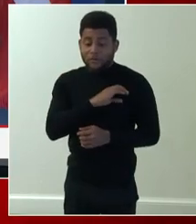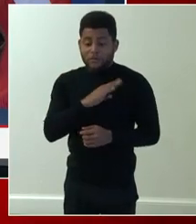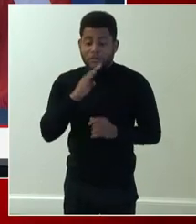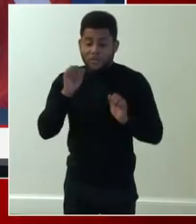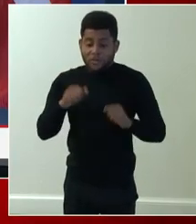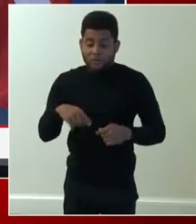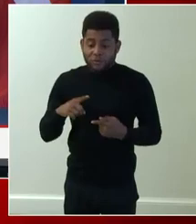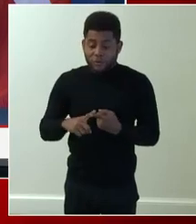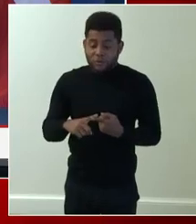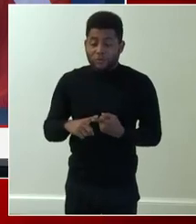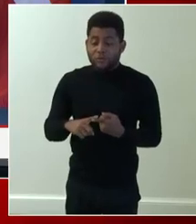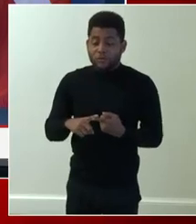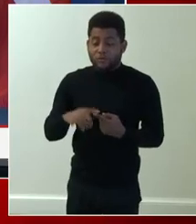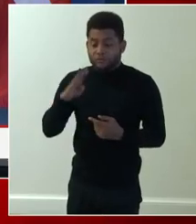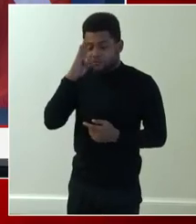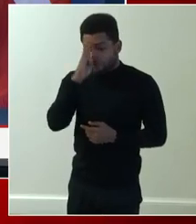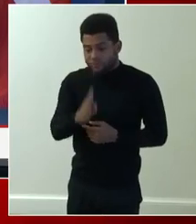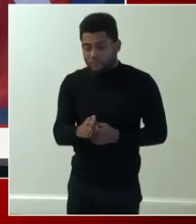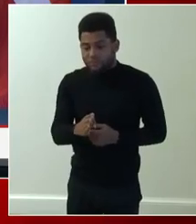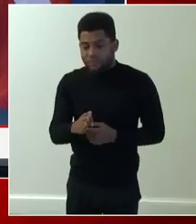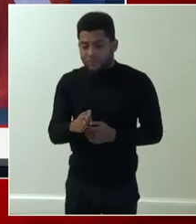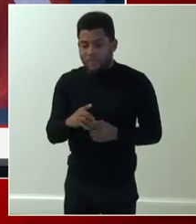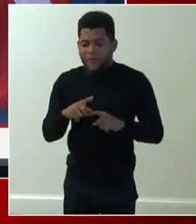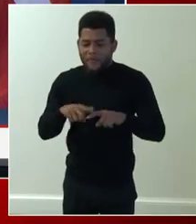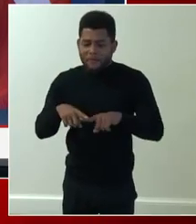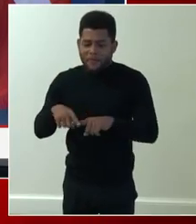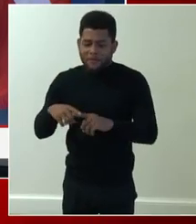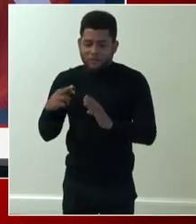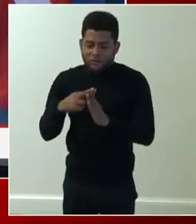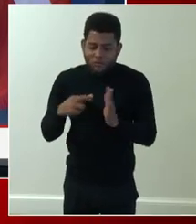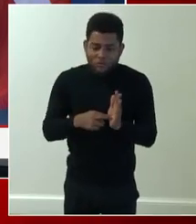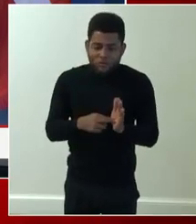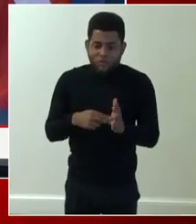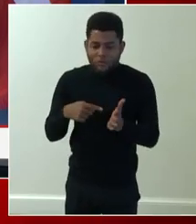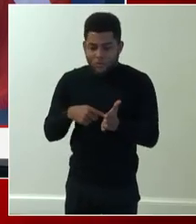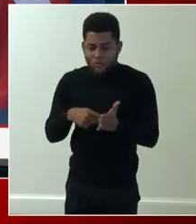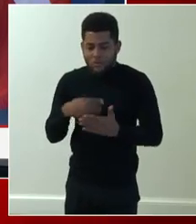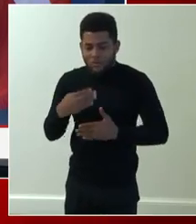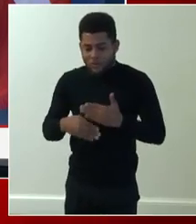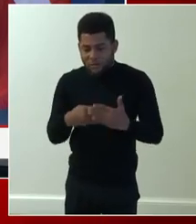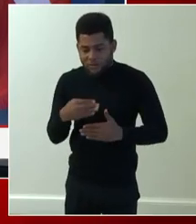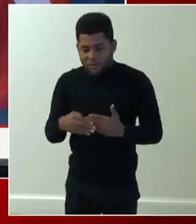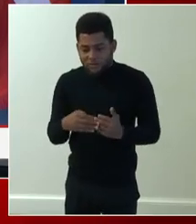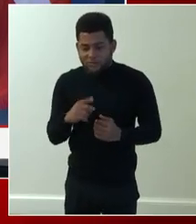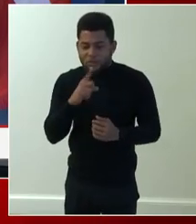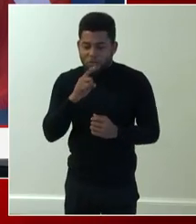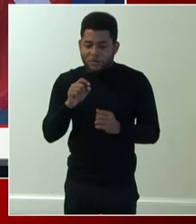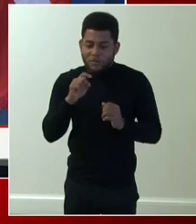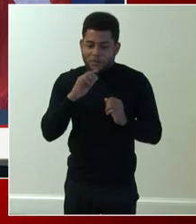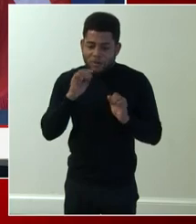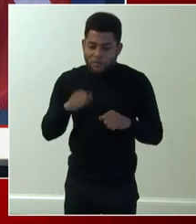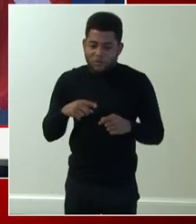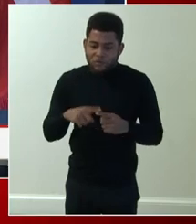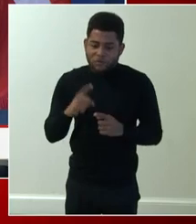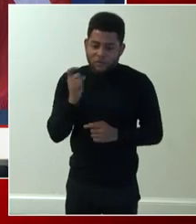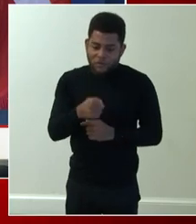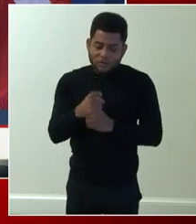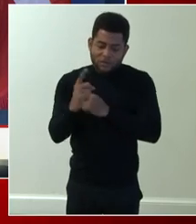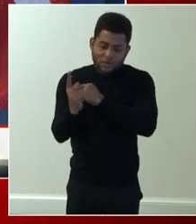you know, according to HR rules and due process and all of that, be able to issue